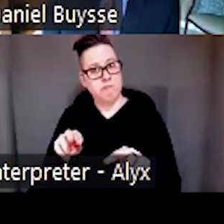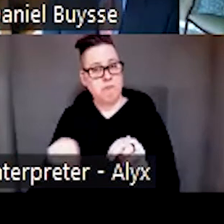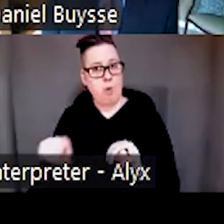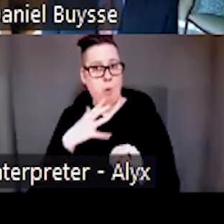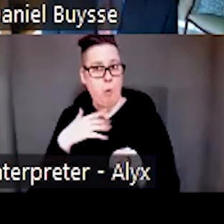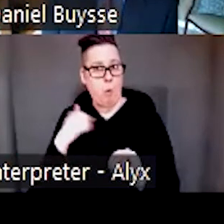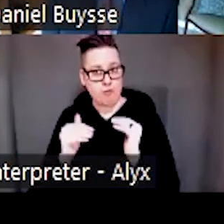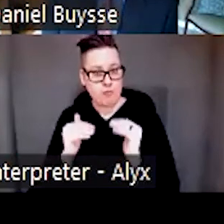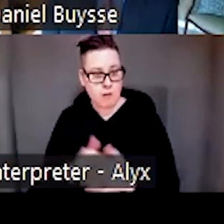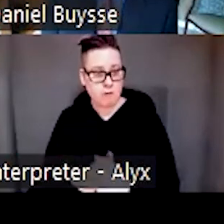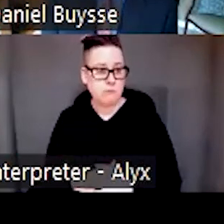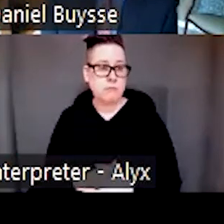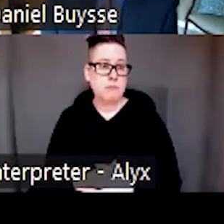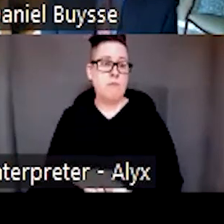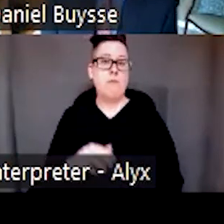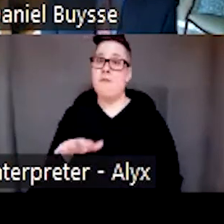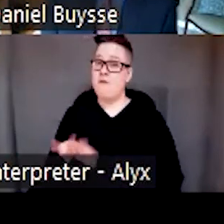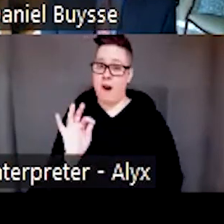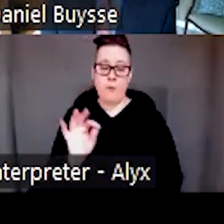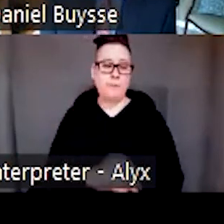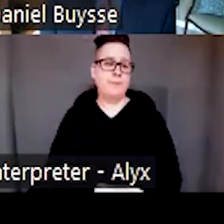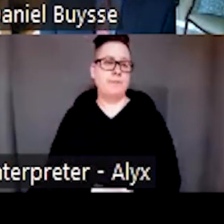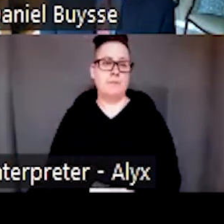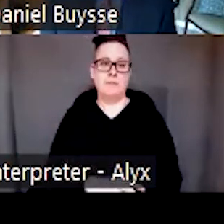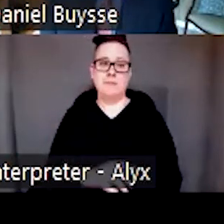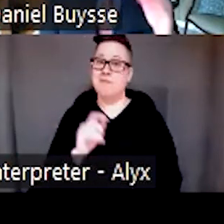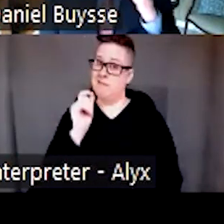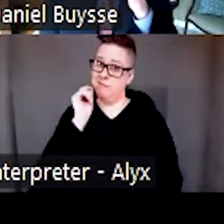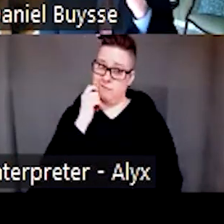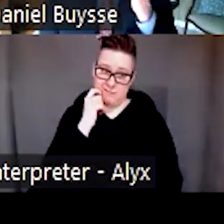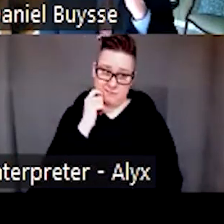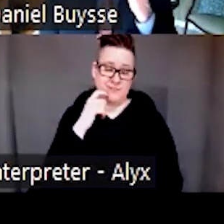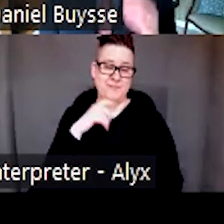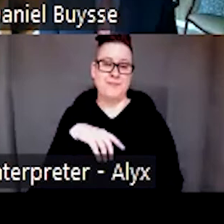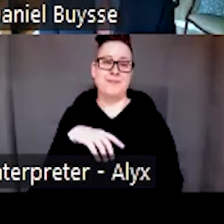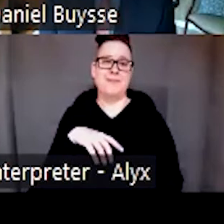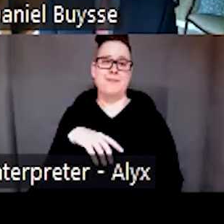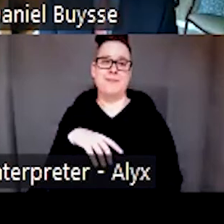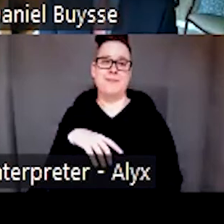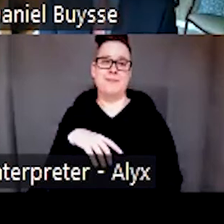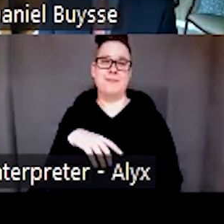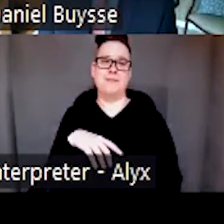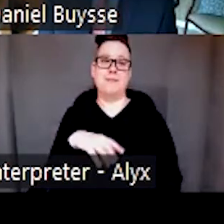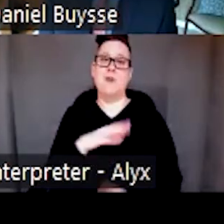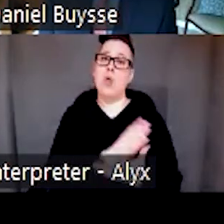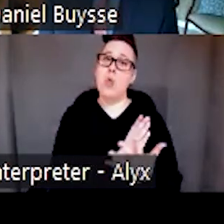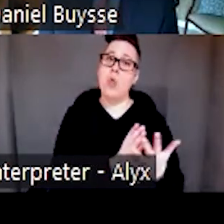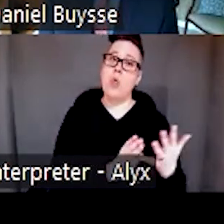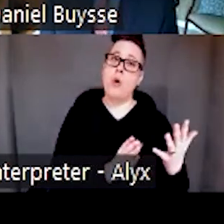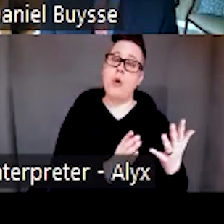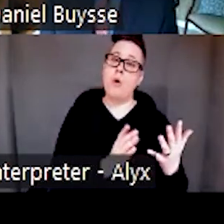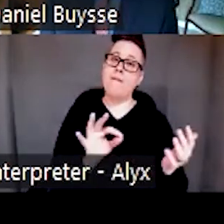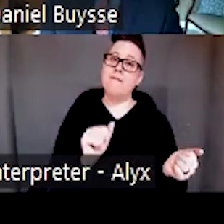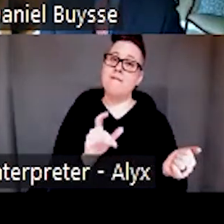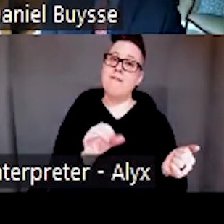And what she found was that very neatly, actually, that the factors that came out